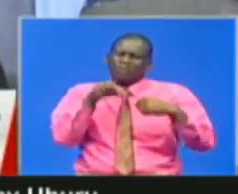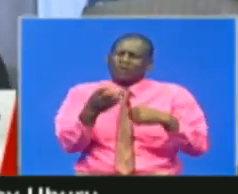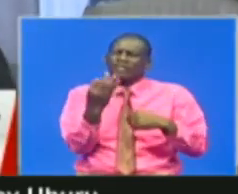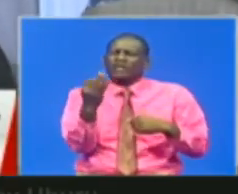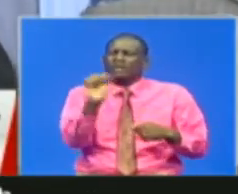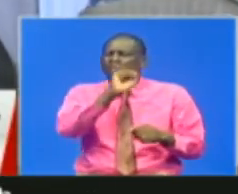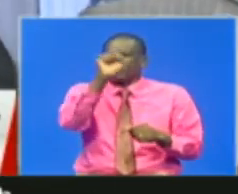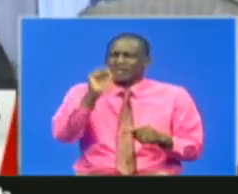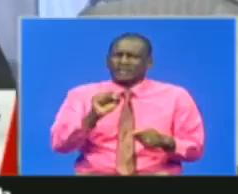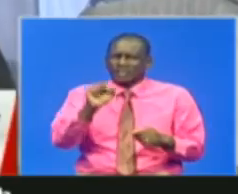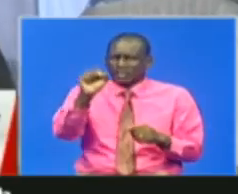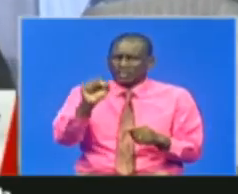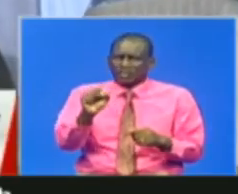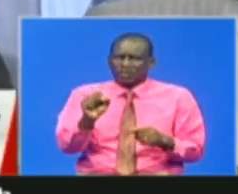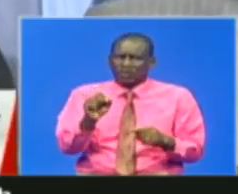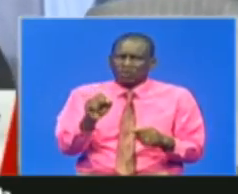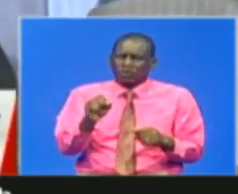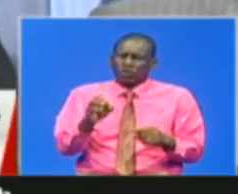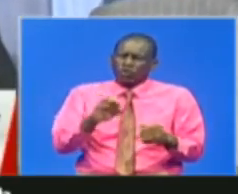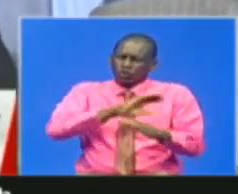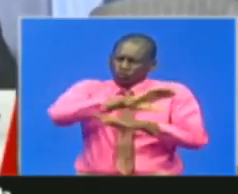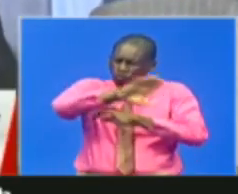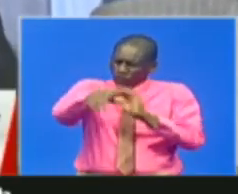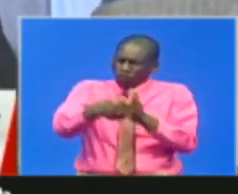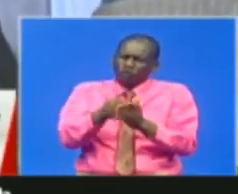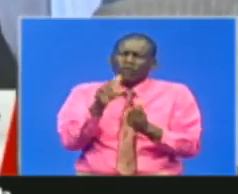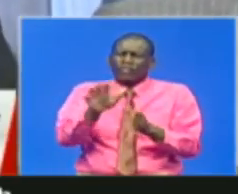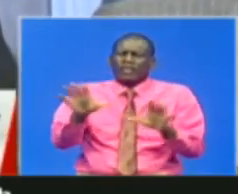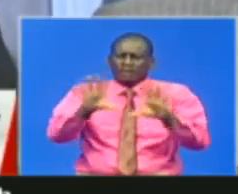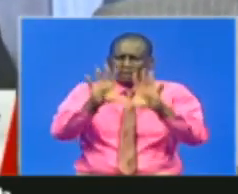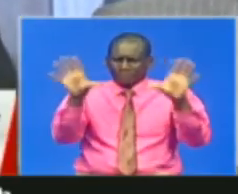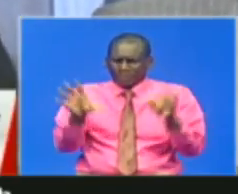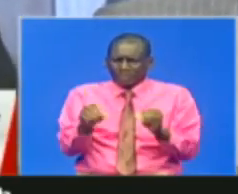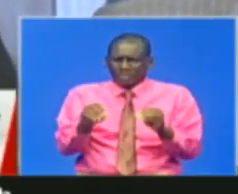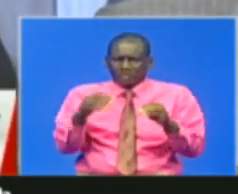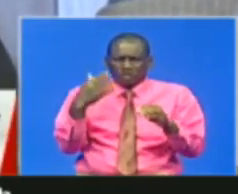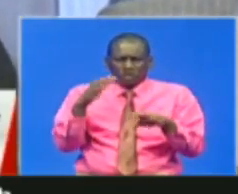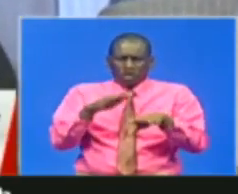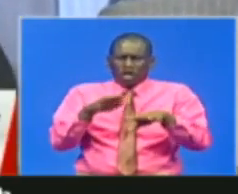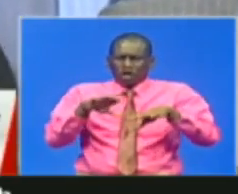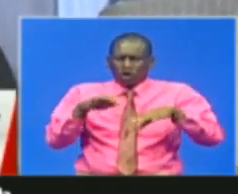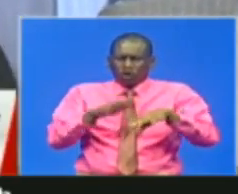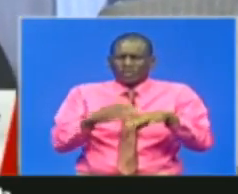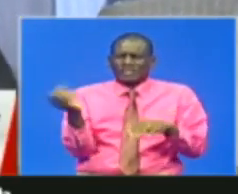87.3% of their entire budgets on recurrent expenditure,